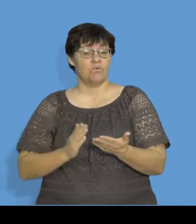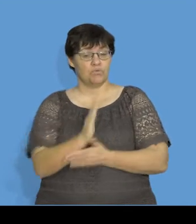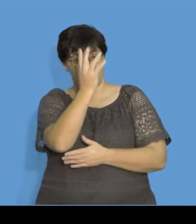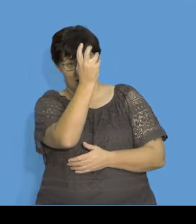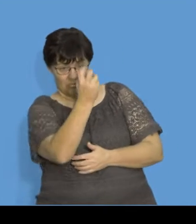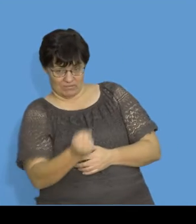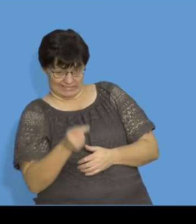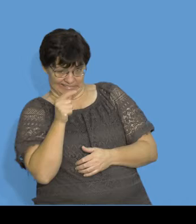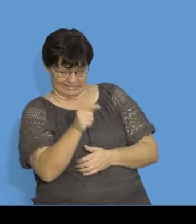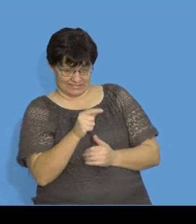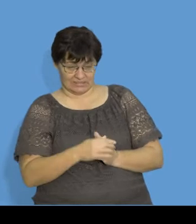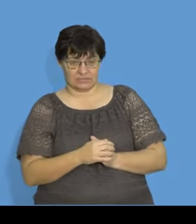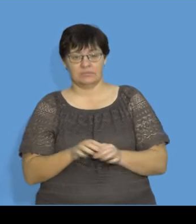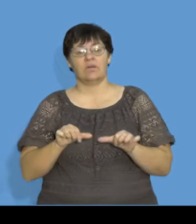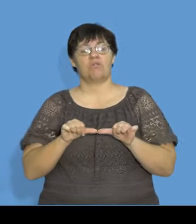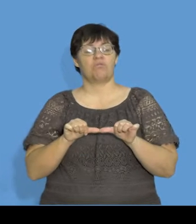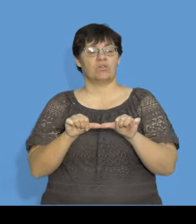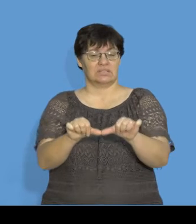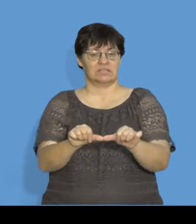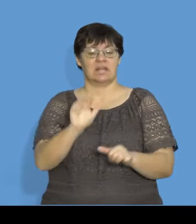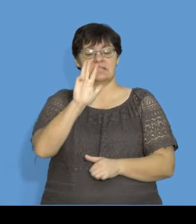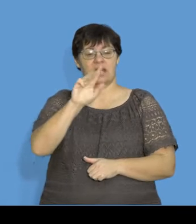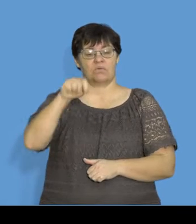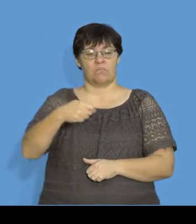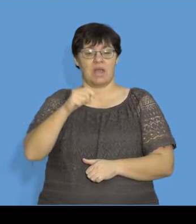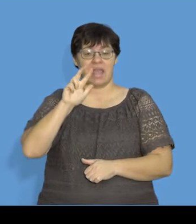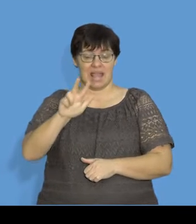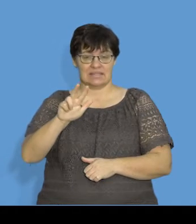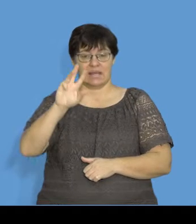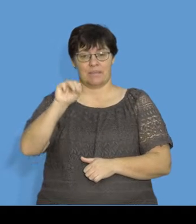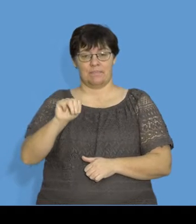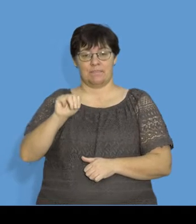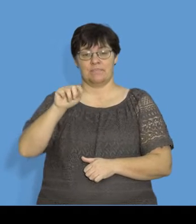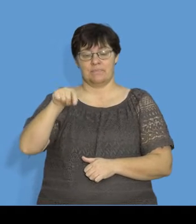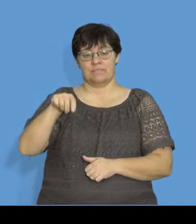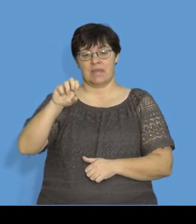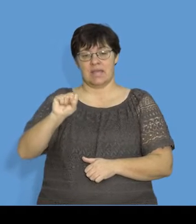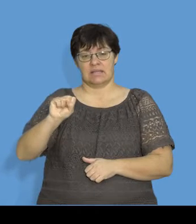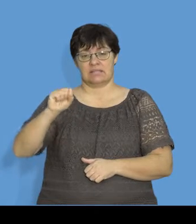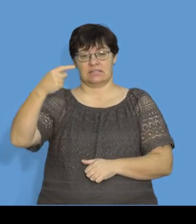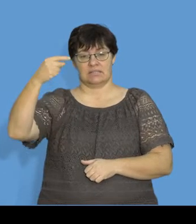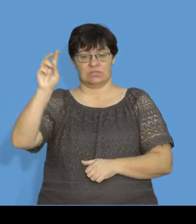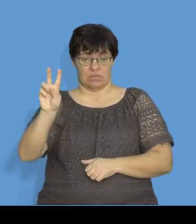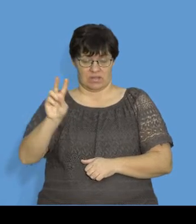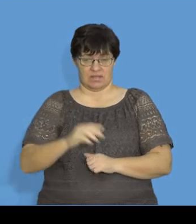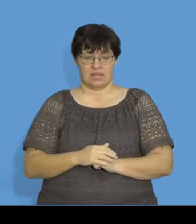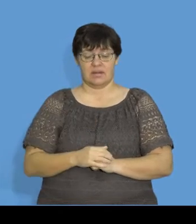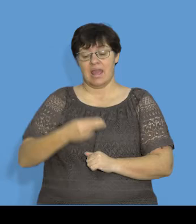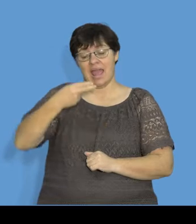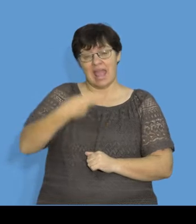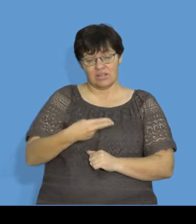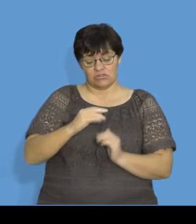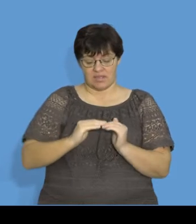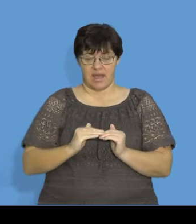gravity, which is a constant 9.8 meters per second squared. And H